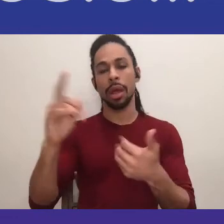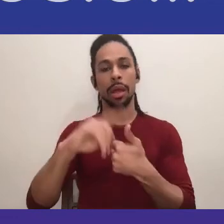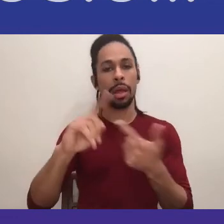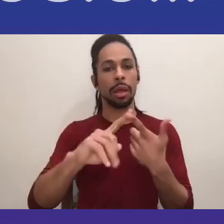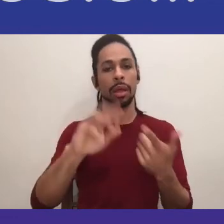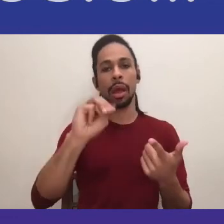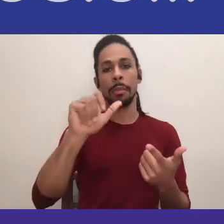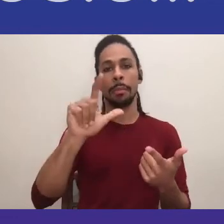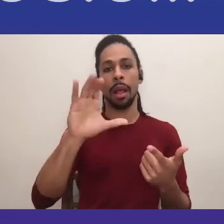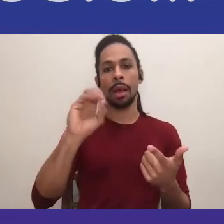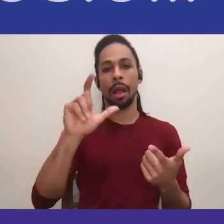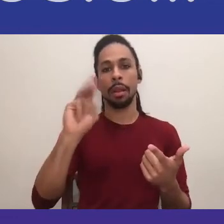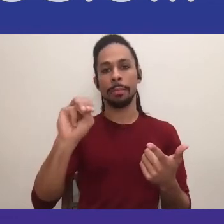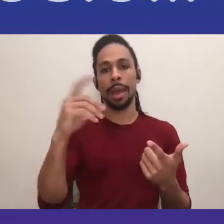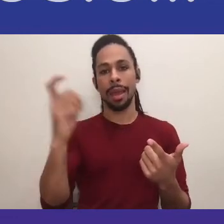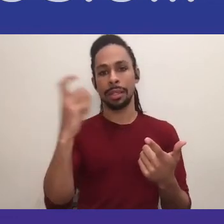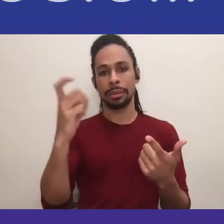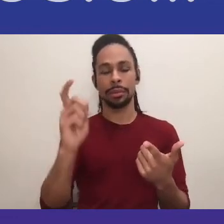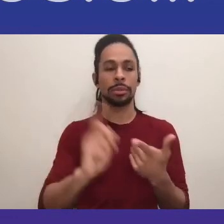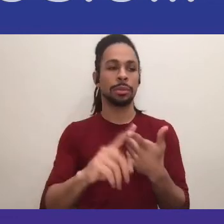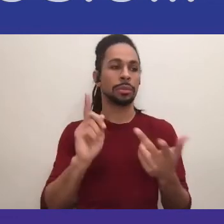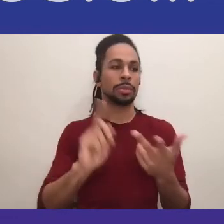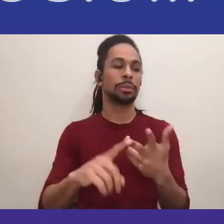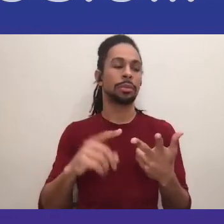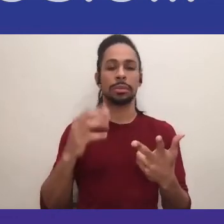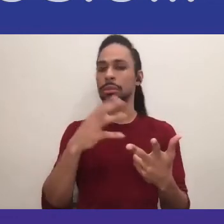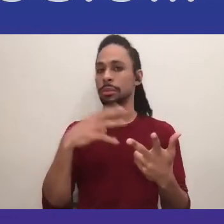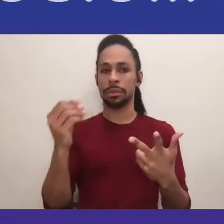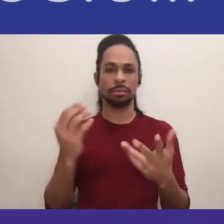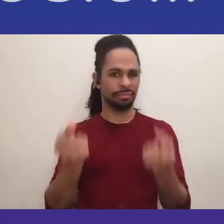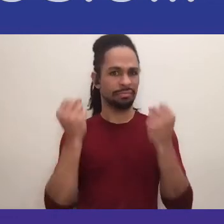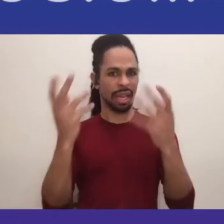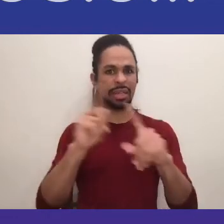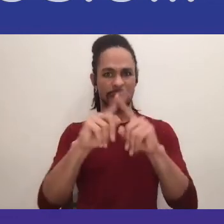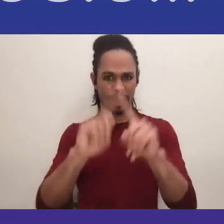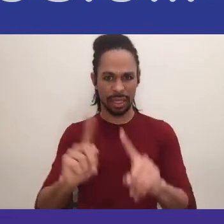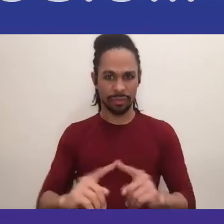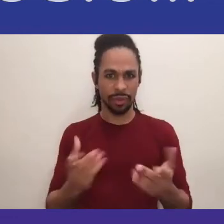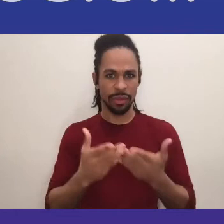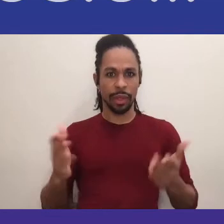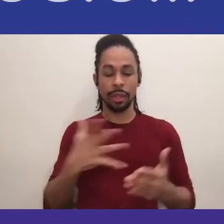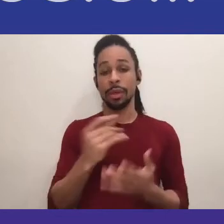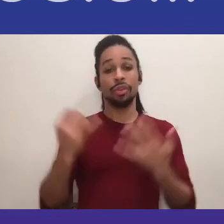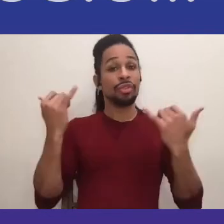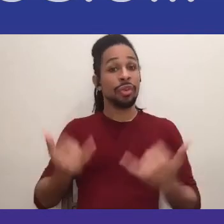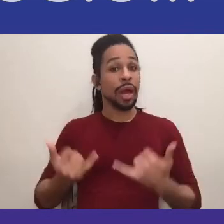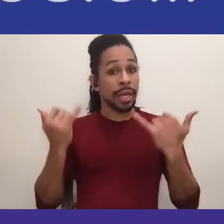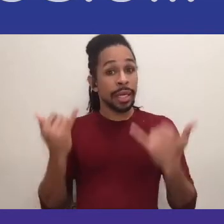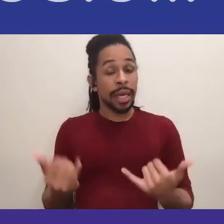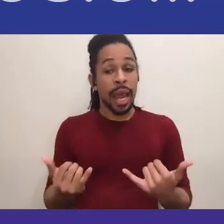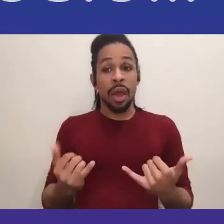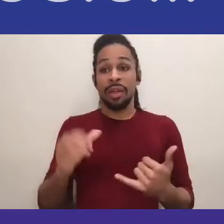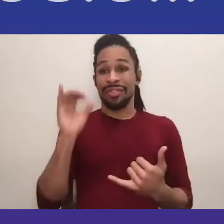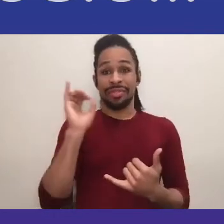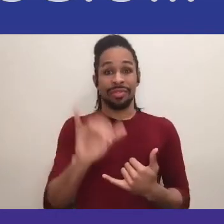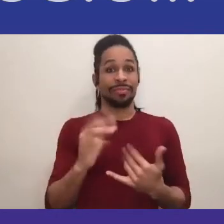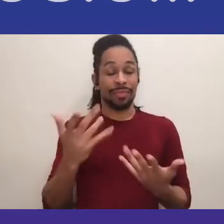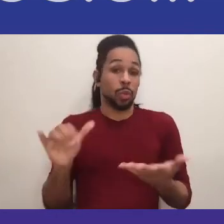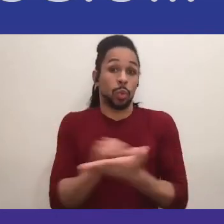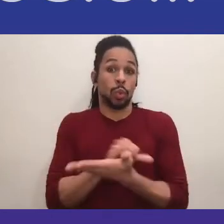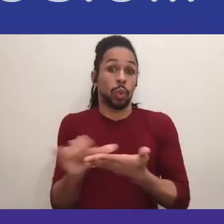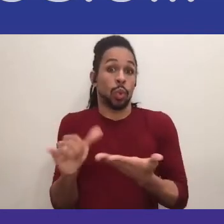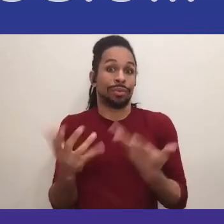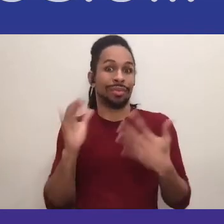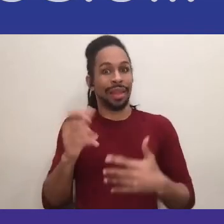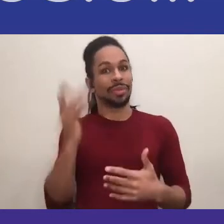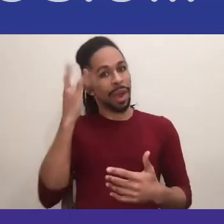X and by so many different things. And right now, that's New York. That's why I'm here in